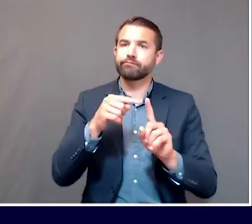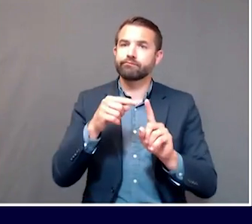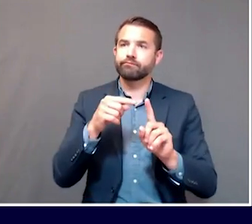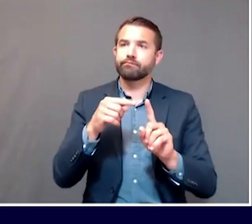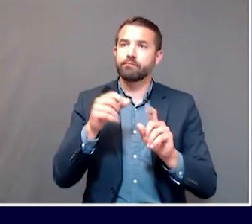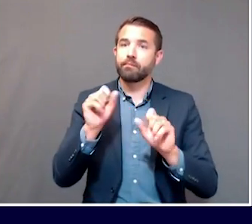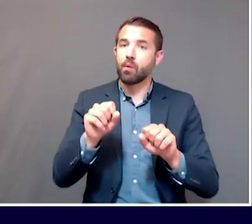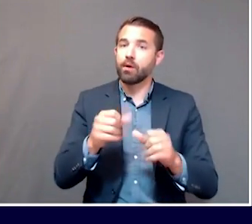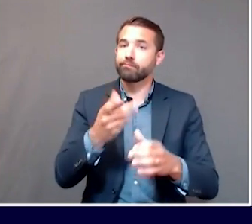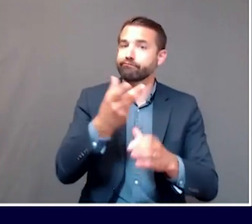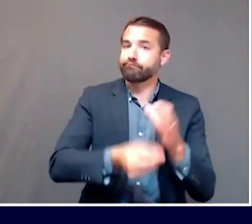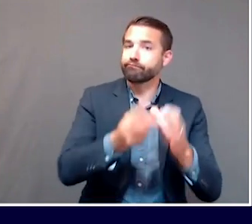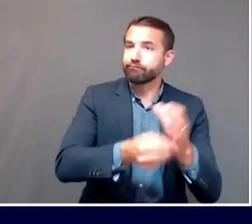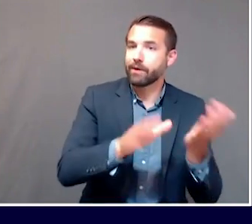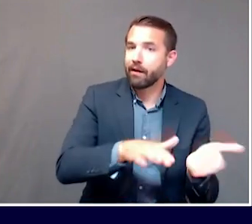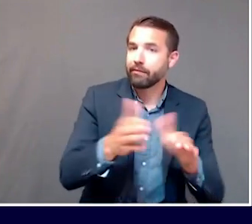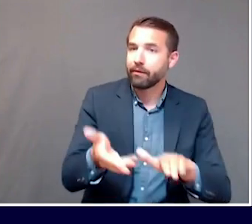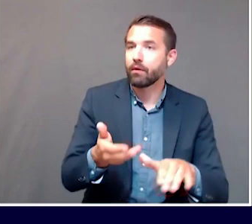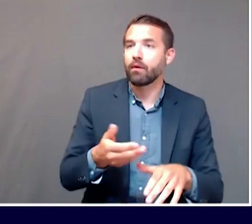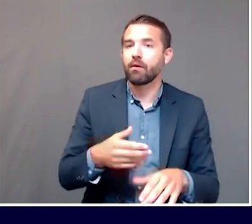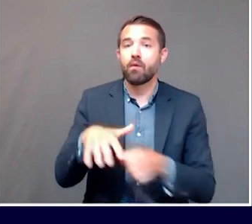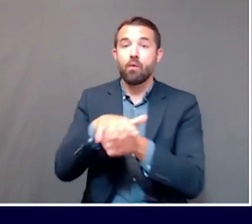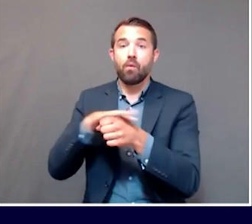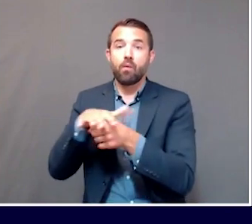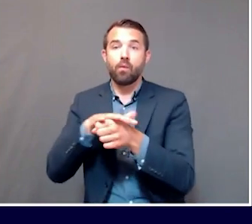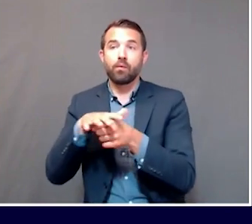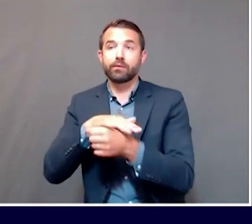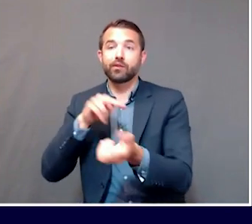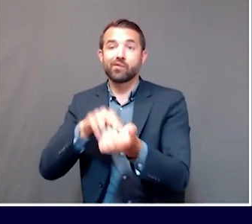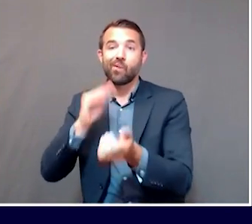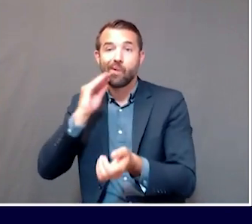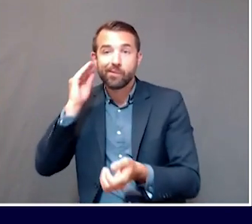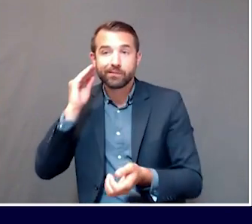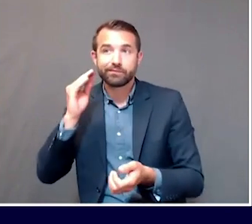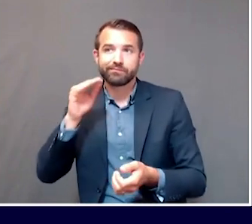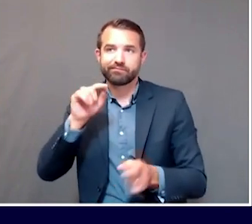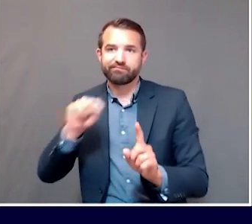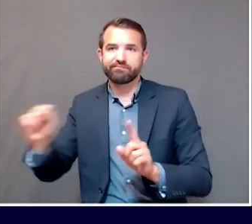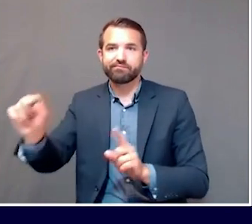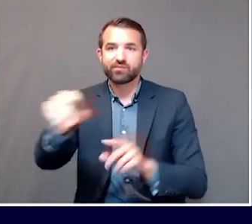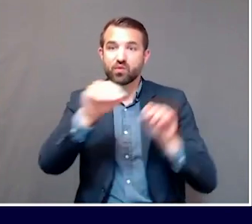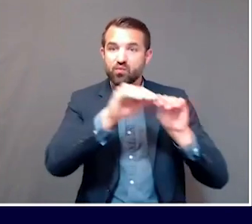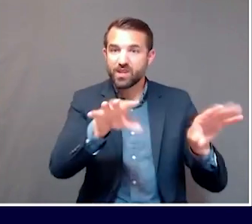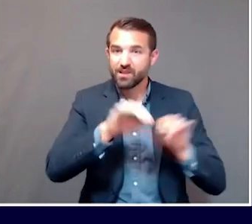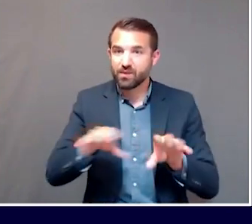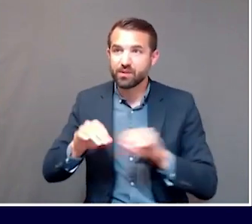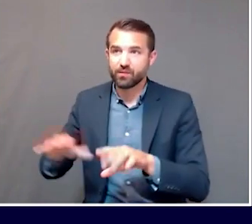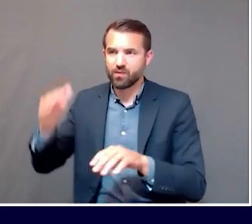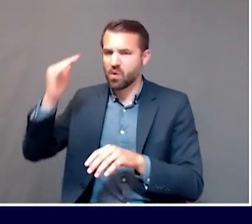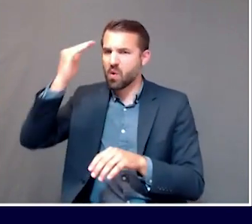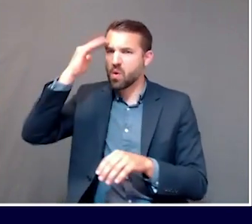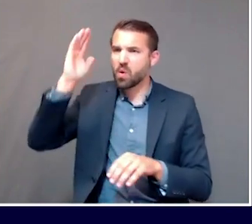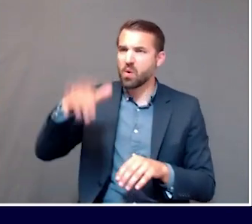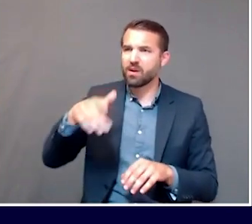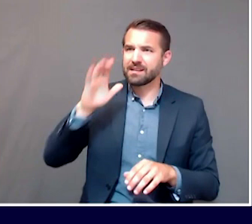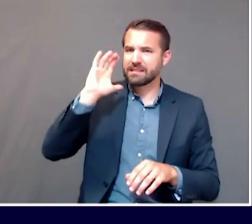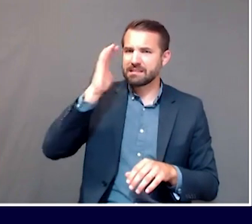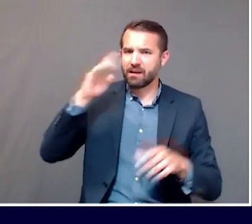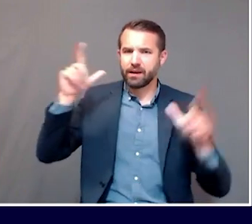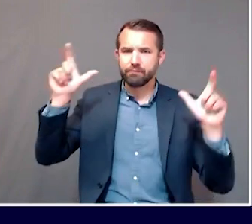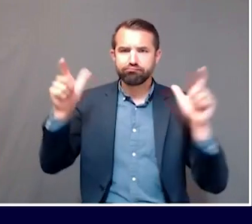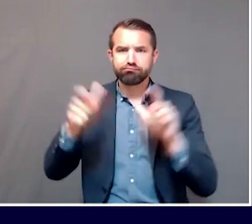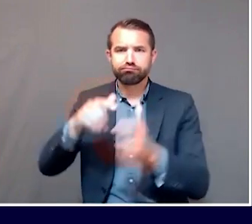congregate care facilities. I know that we haven't seen quite as many of those outbreaks, which is really good news. And we also have seen fewer